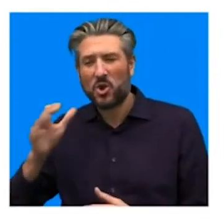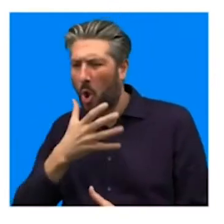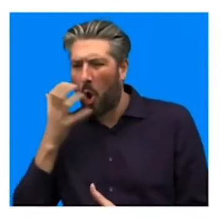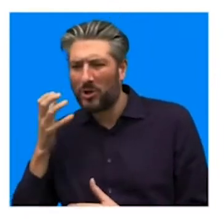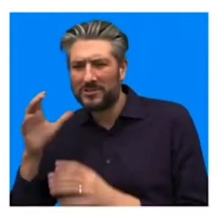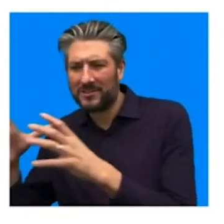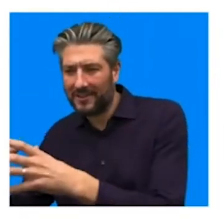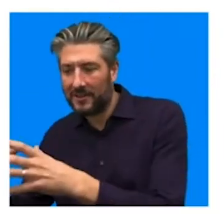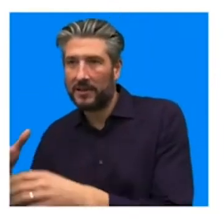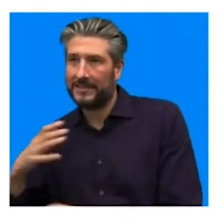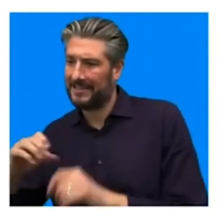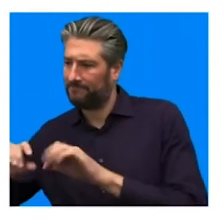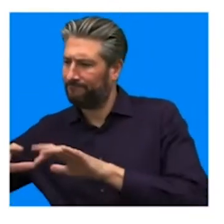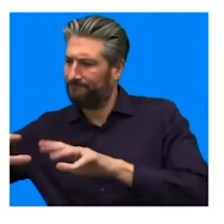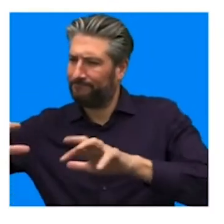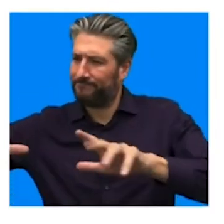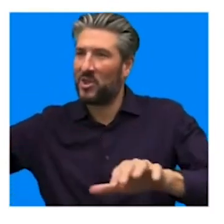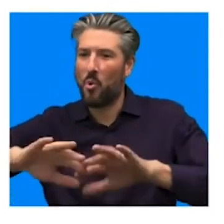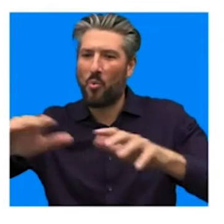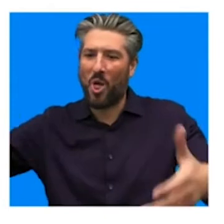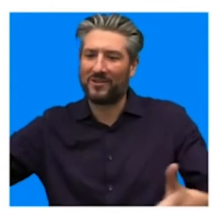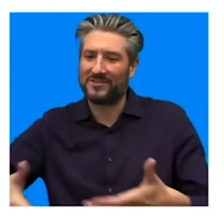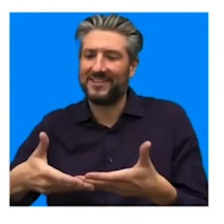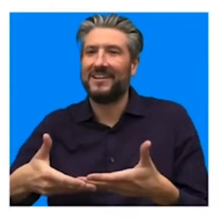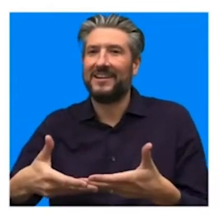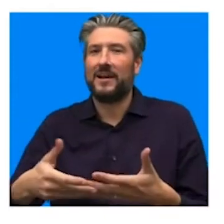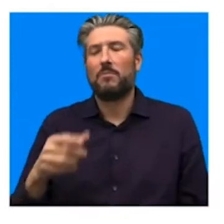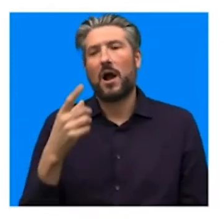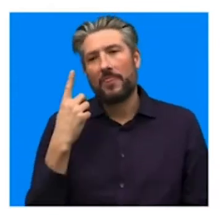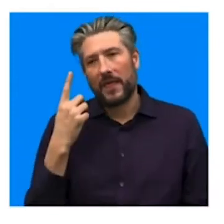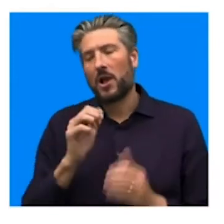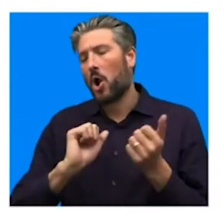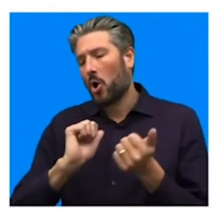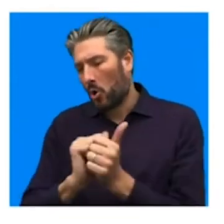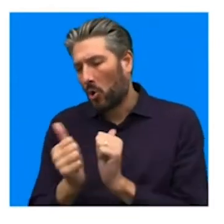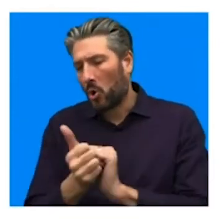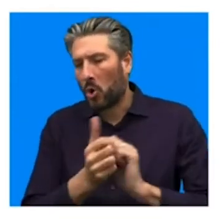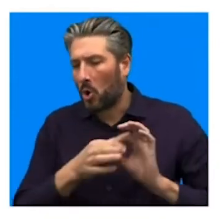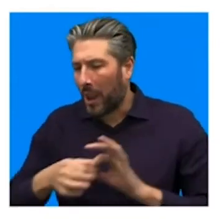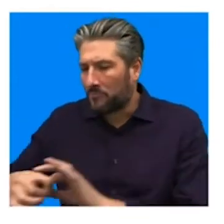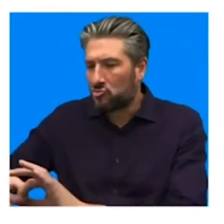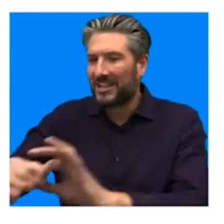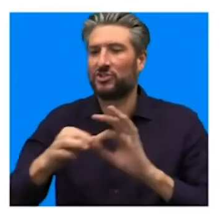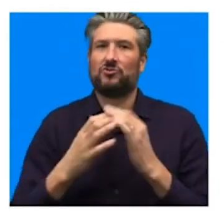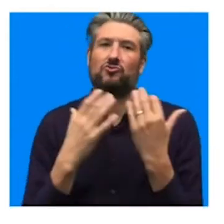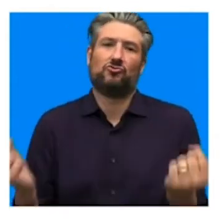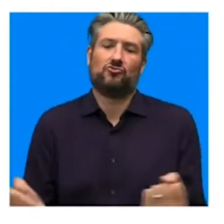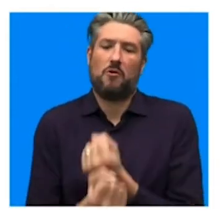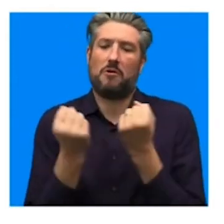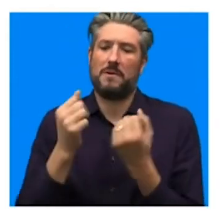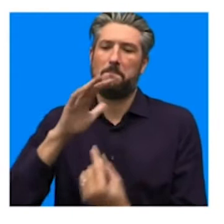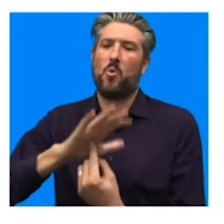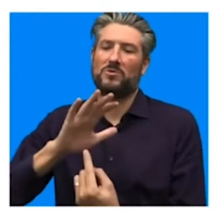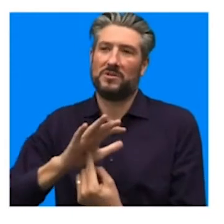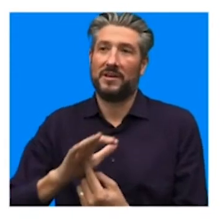at the same time, I think there's nothing as strong as collaboration. Collaboration, collaboration, collaboration. If we don't collaborate, we